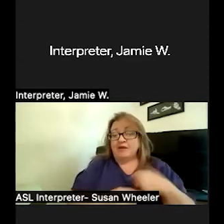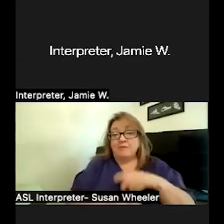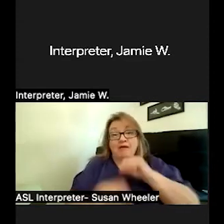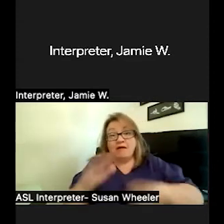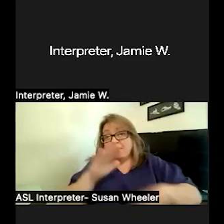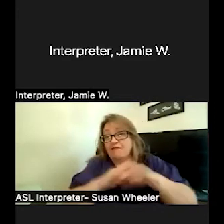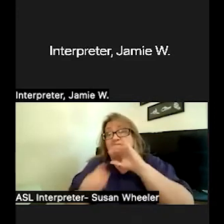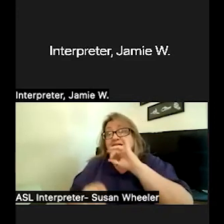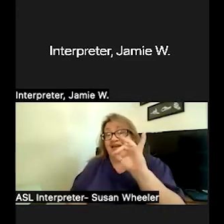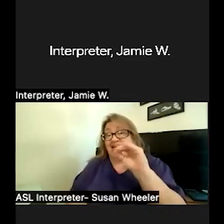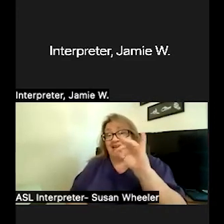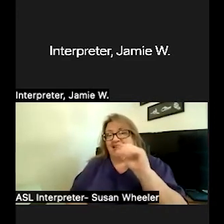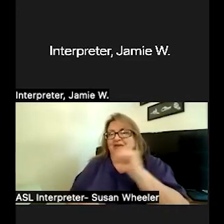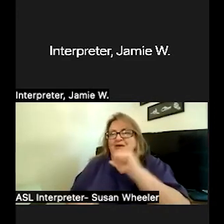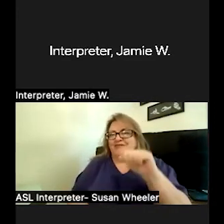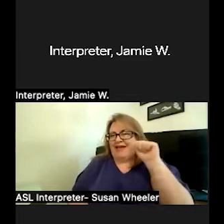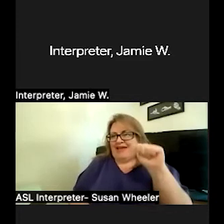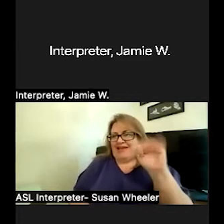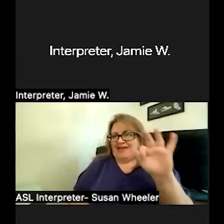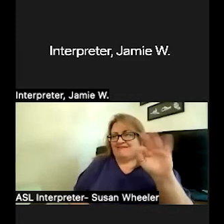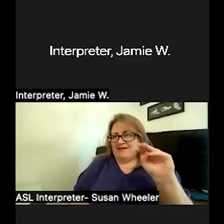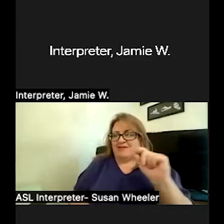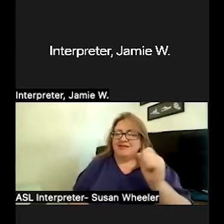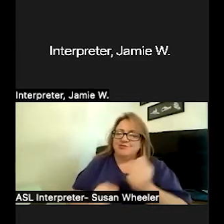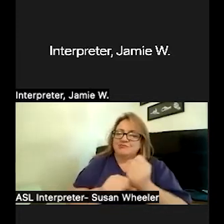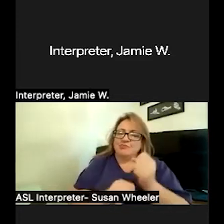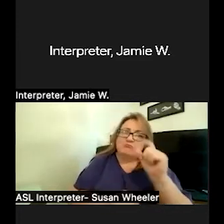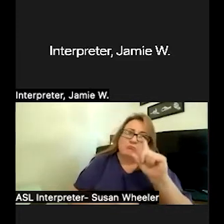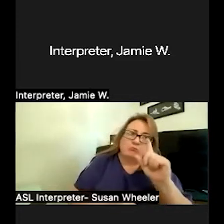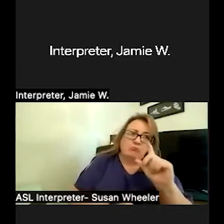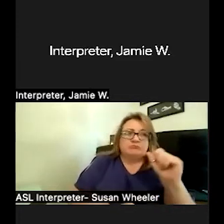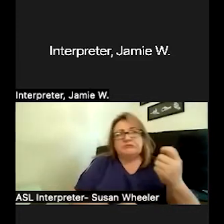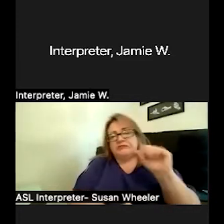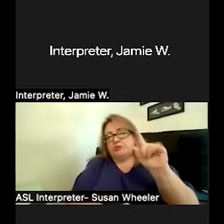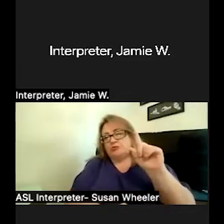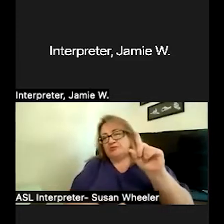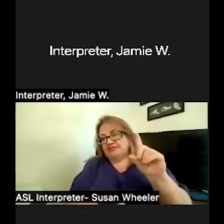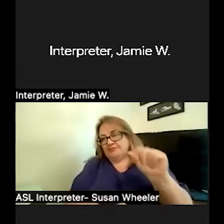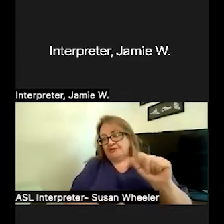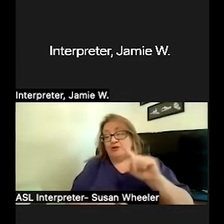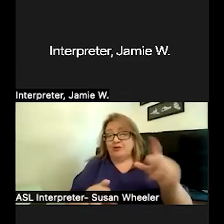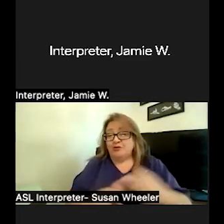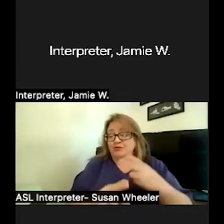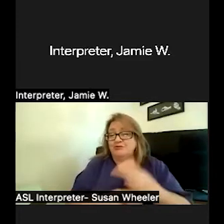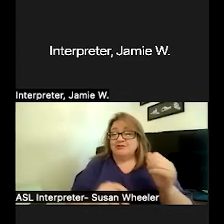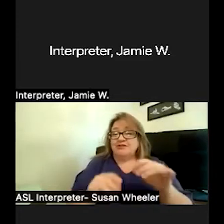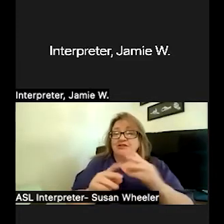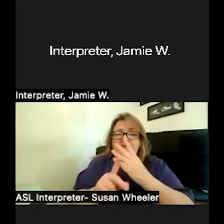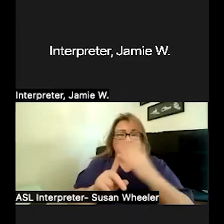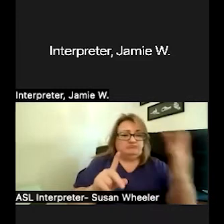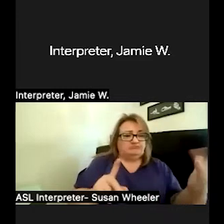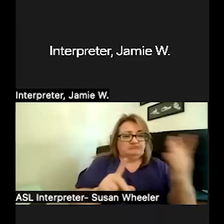nearly all have an AFN and at least one severe disability. We use the common rating scale, ADL